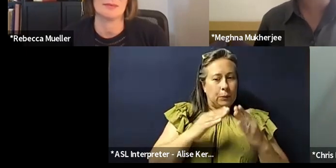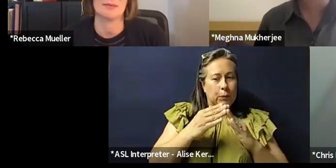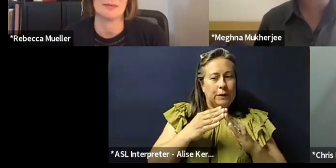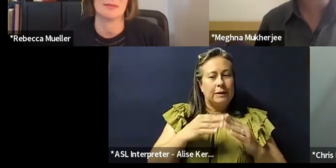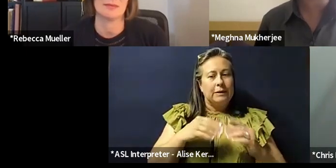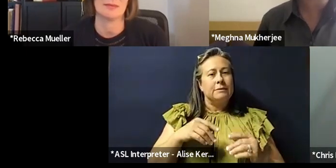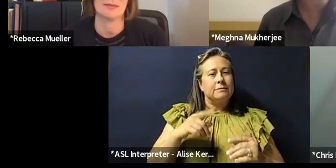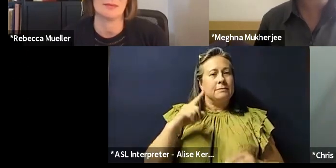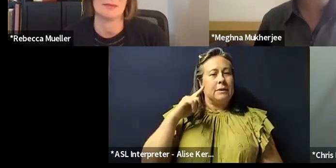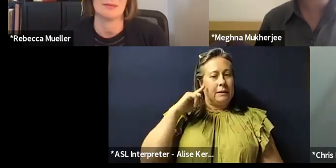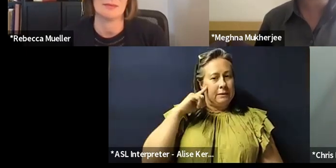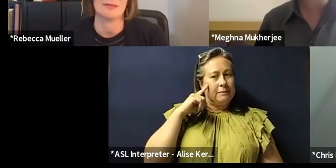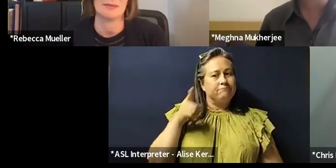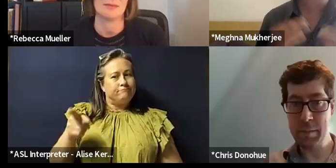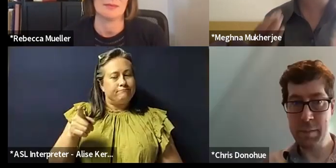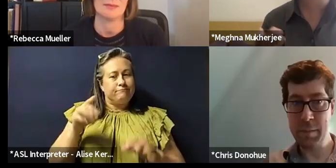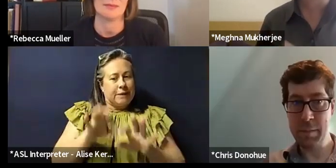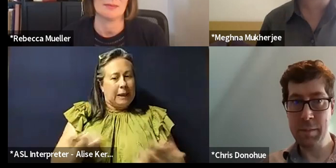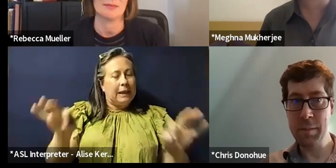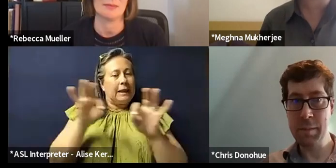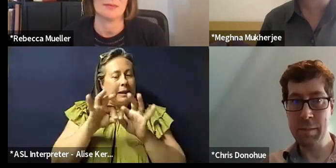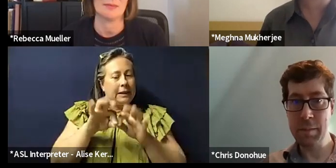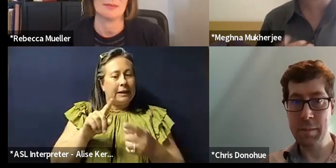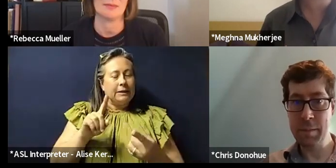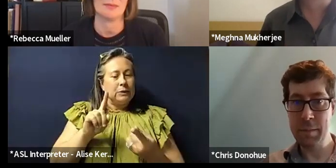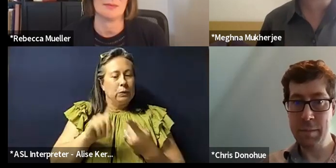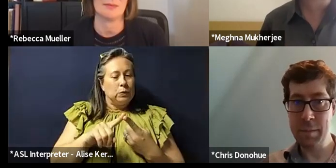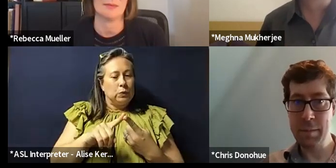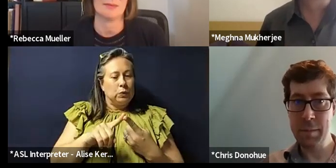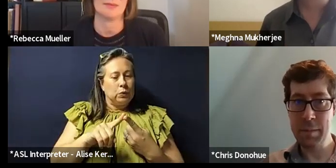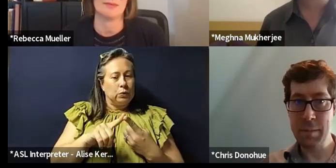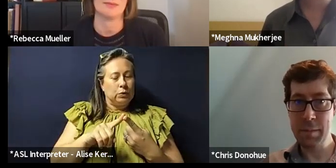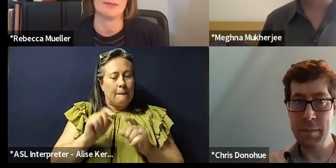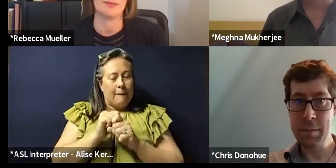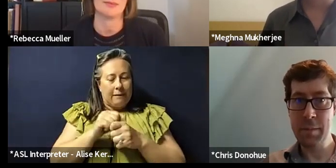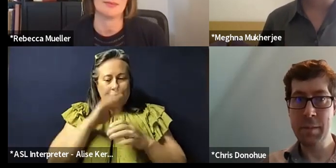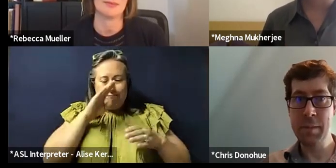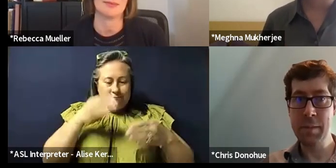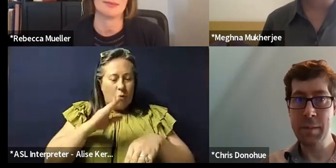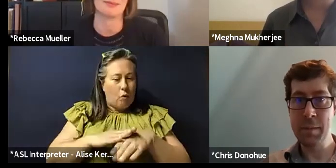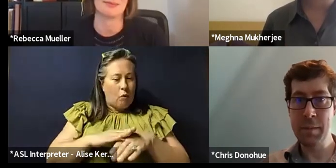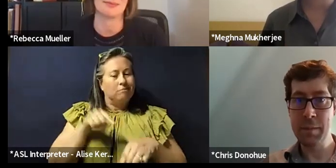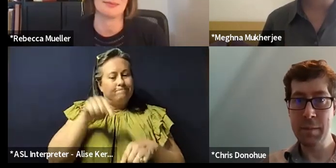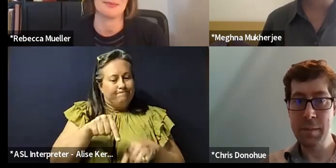I think that is key, kind of just situating it as a healthcare discussion.